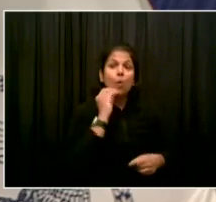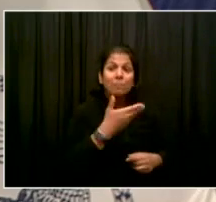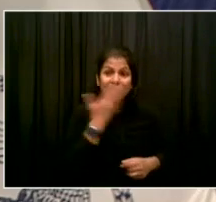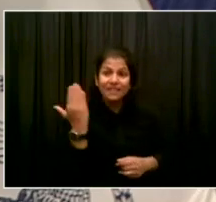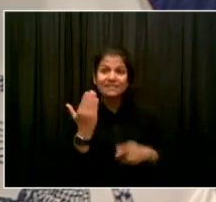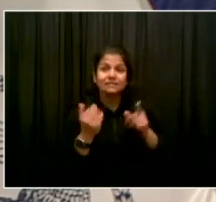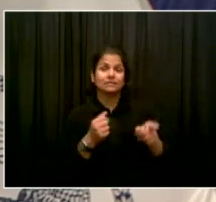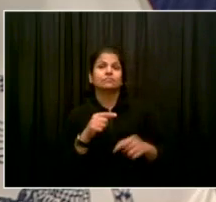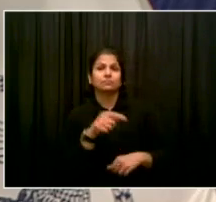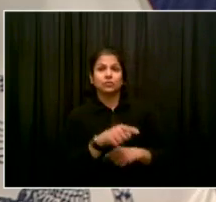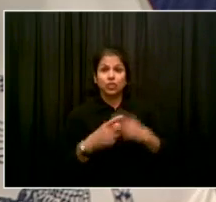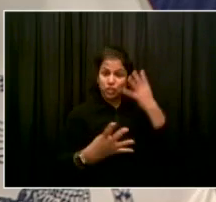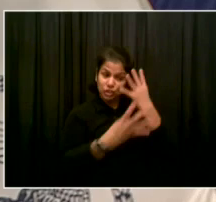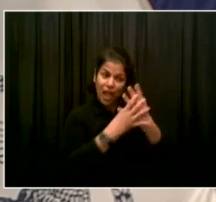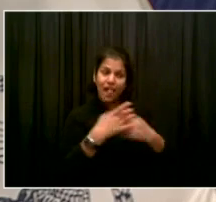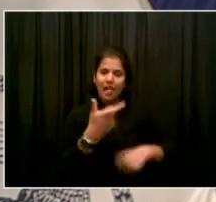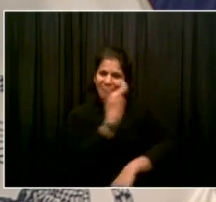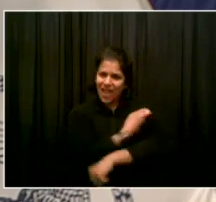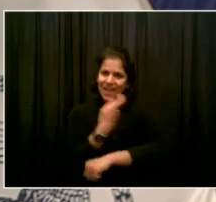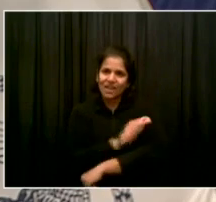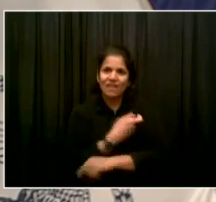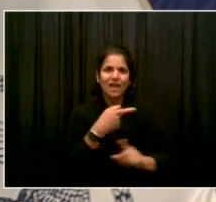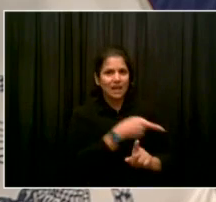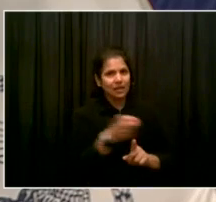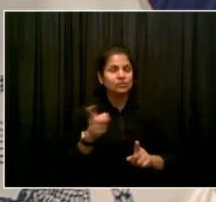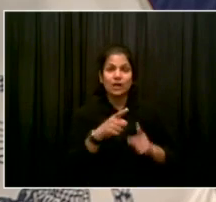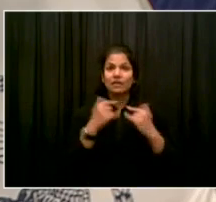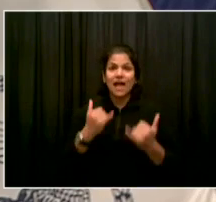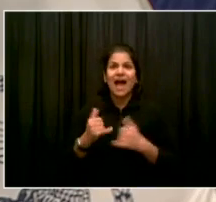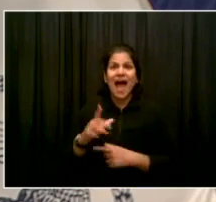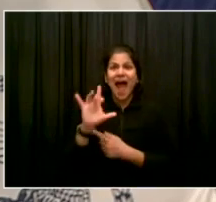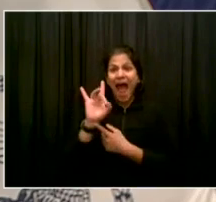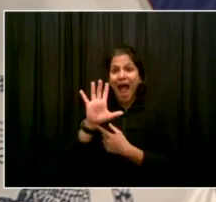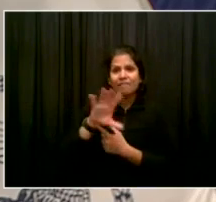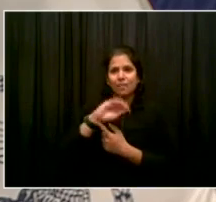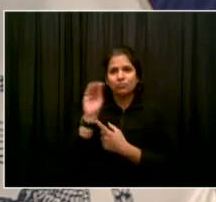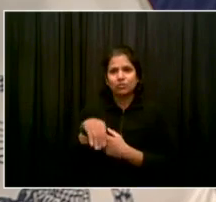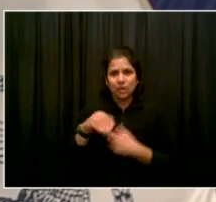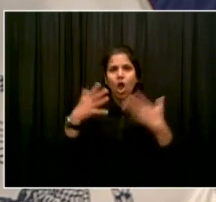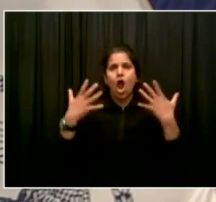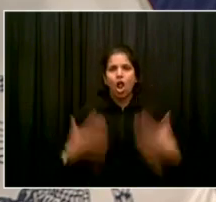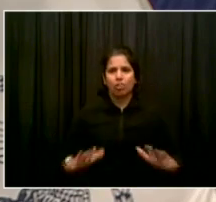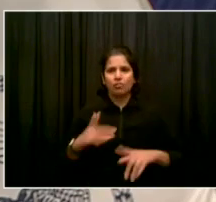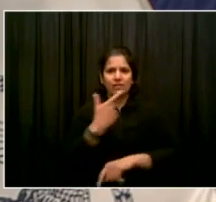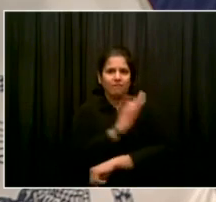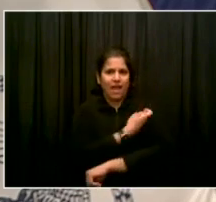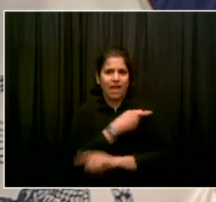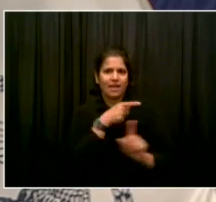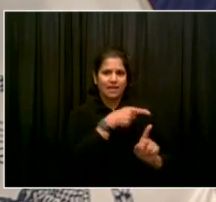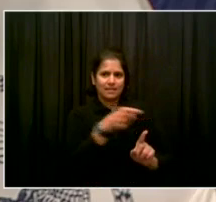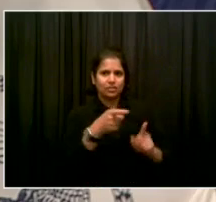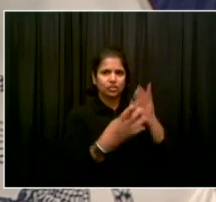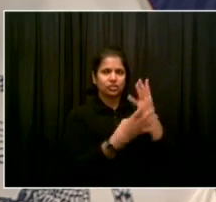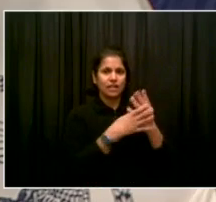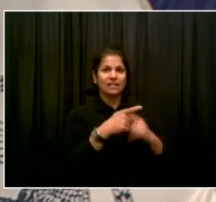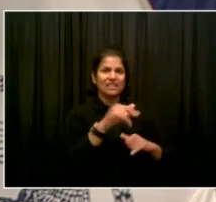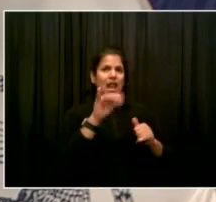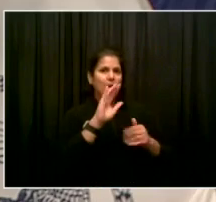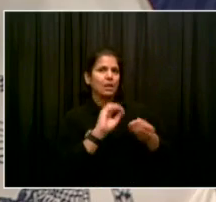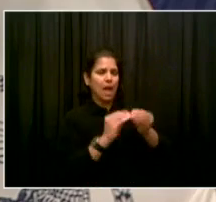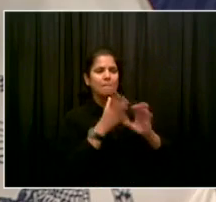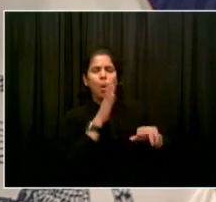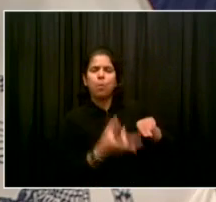uniformed staff, 85% of uniformed staff now vaccinated. That number is going to go up. Constantly